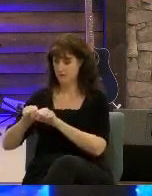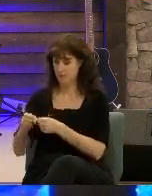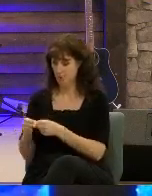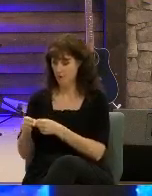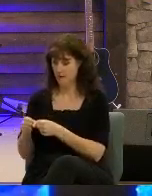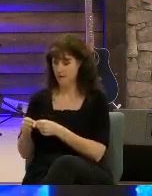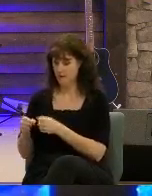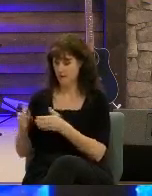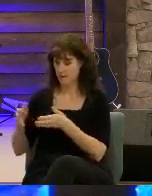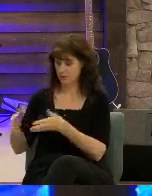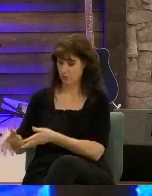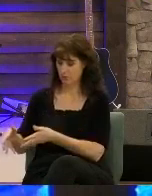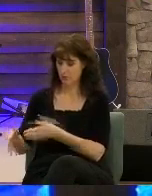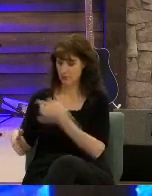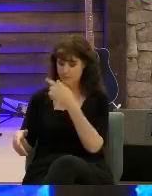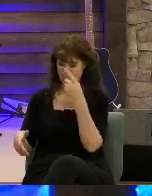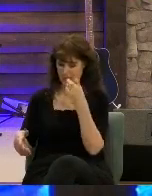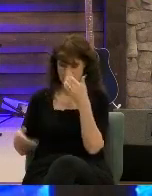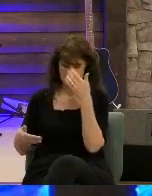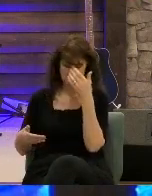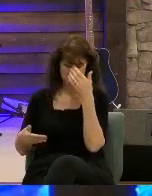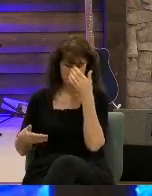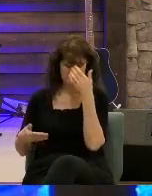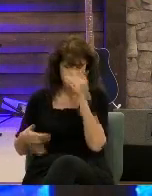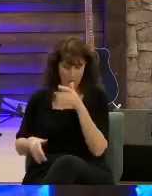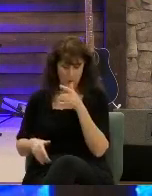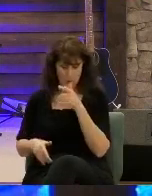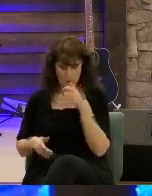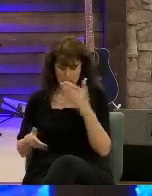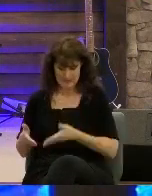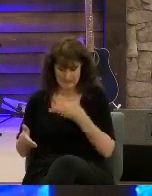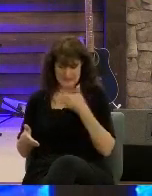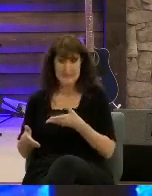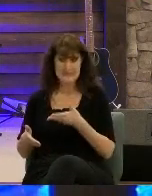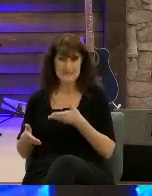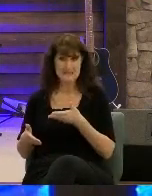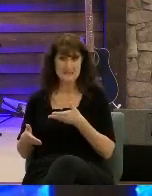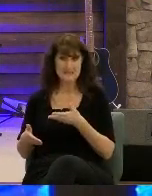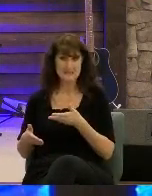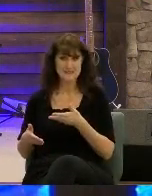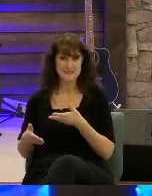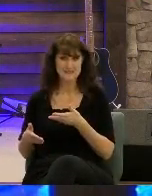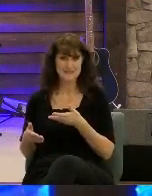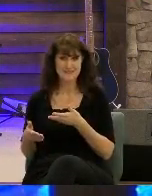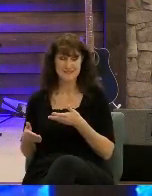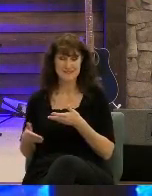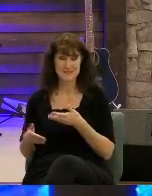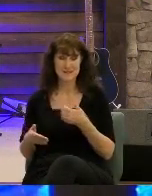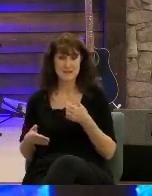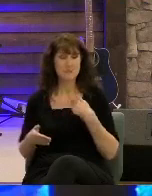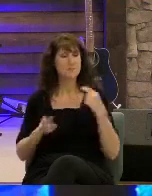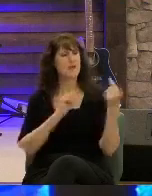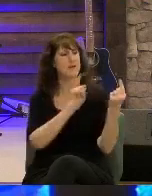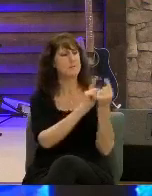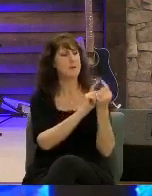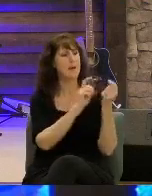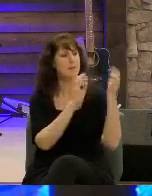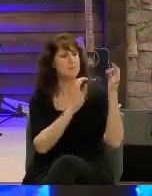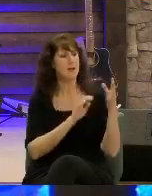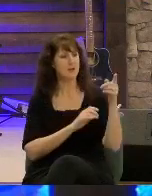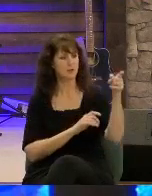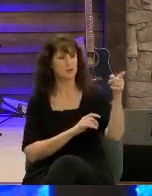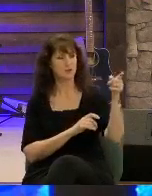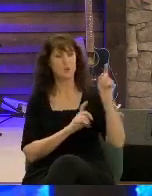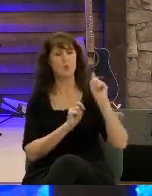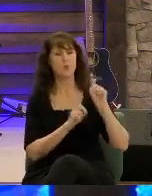know who he is in God. I remember the first time I met Pastor Ricky, okay? We went to